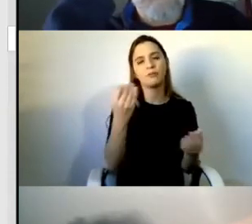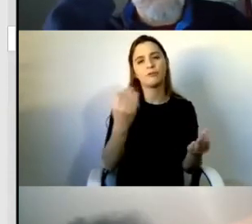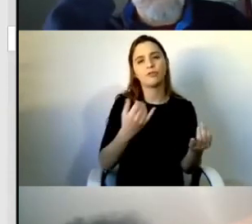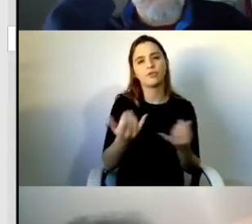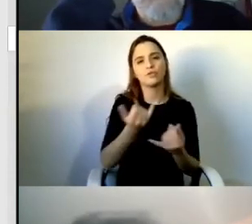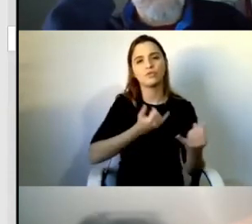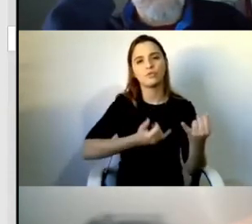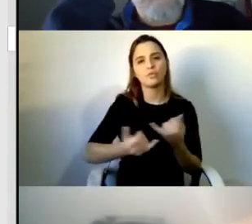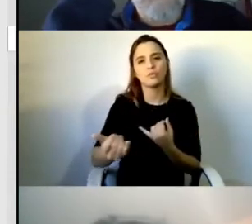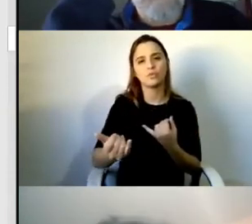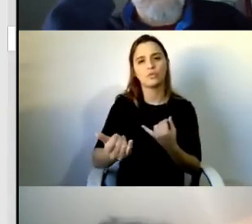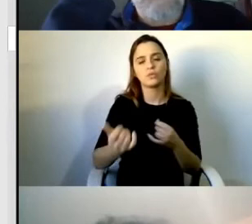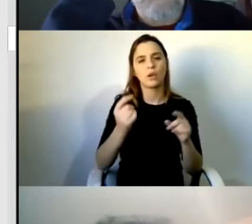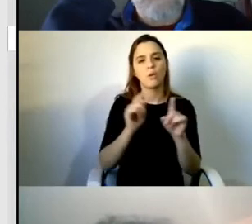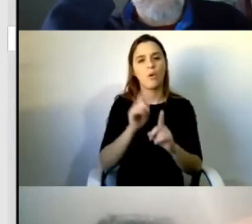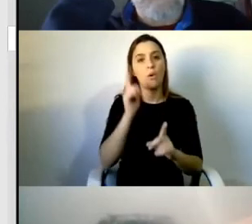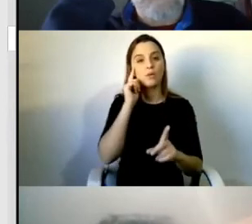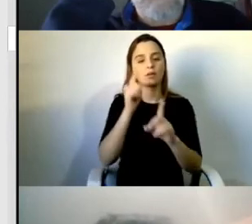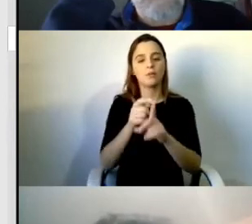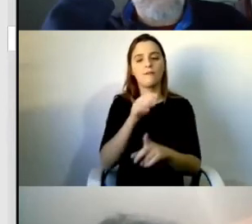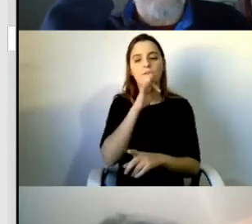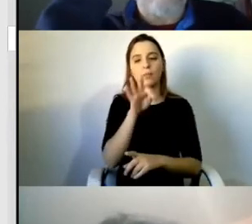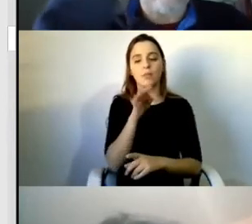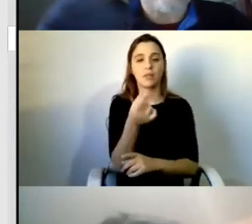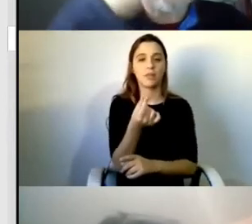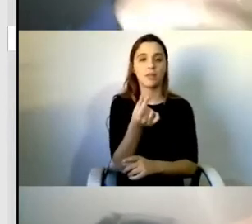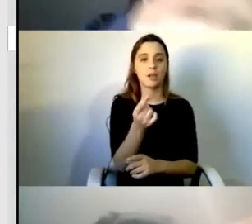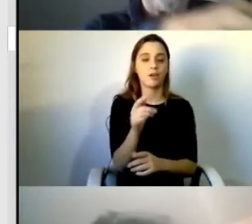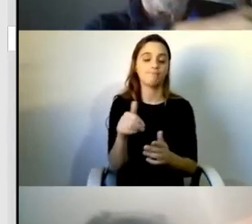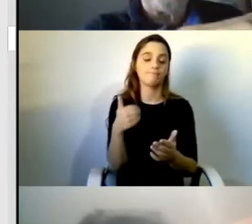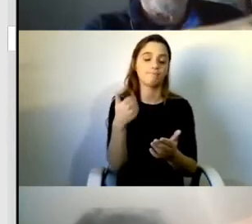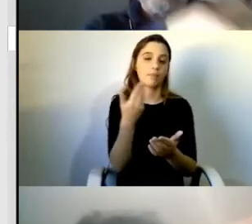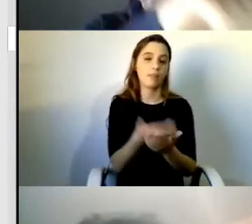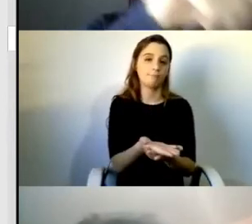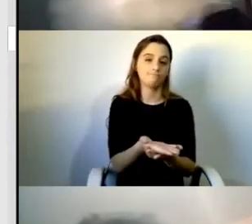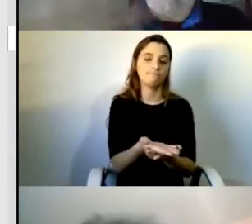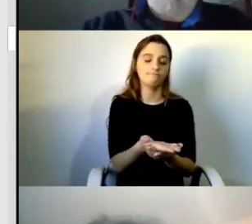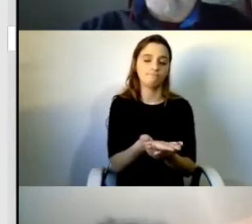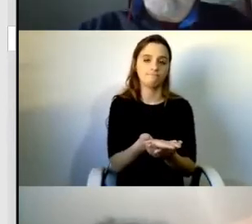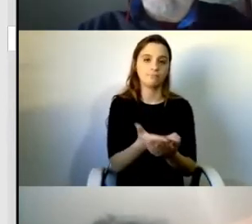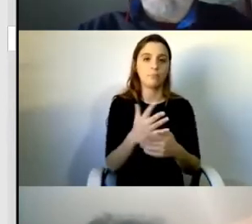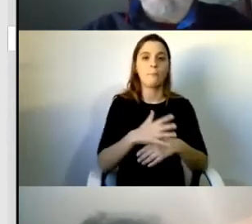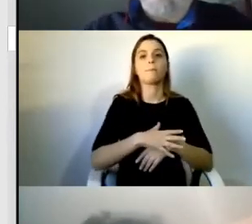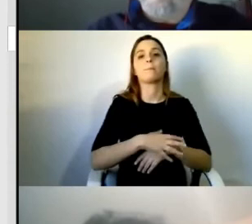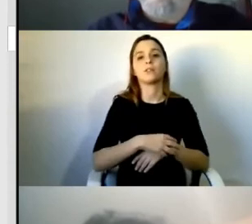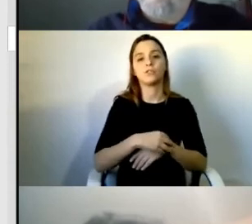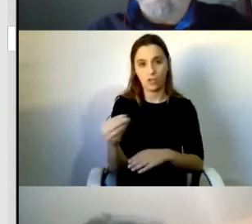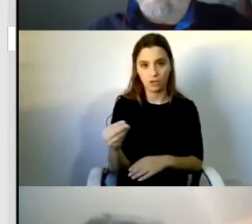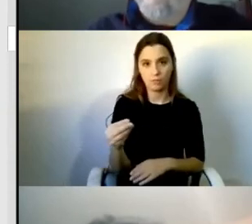family, which later on was duplicated also on national